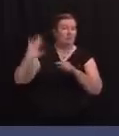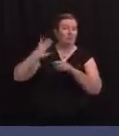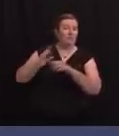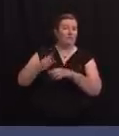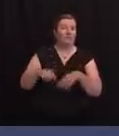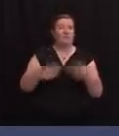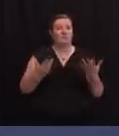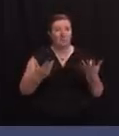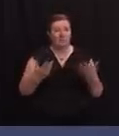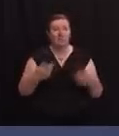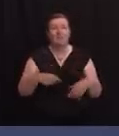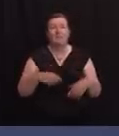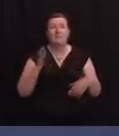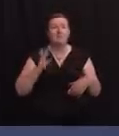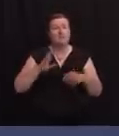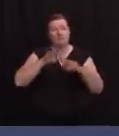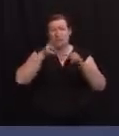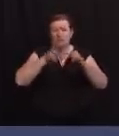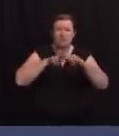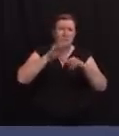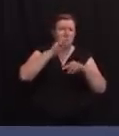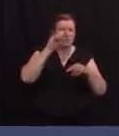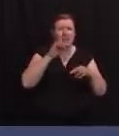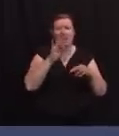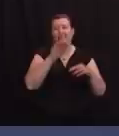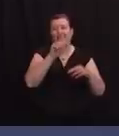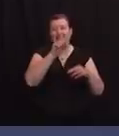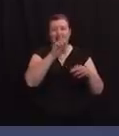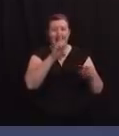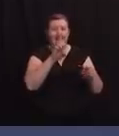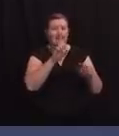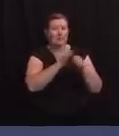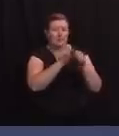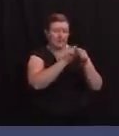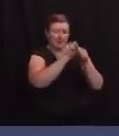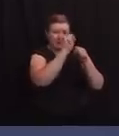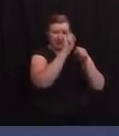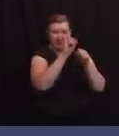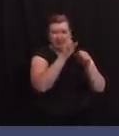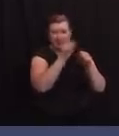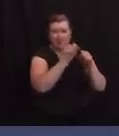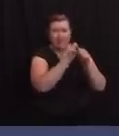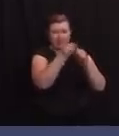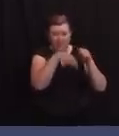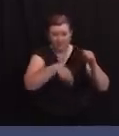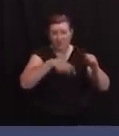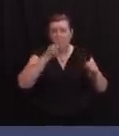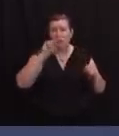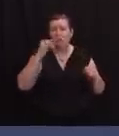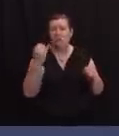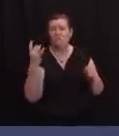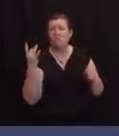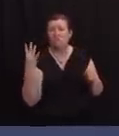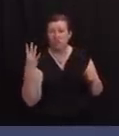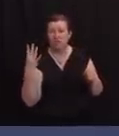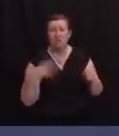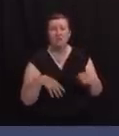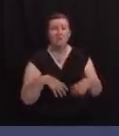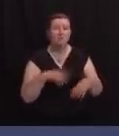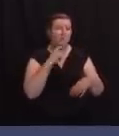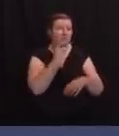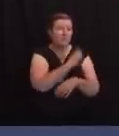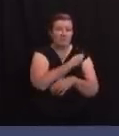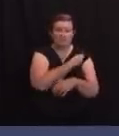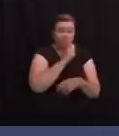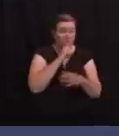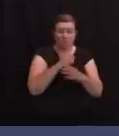increase as a percentage of the cases that we're seeing in New Jersey. We're in a whole lot better situation, primarily because of vaccination, but because of